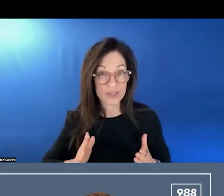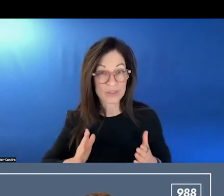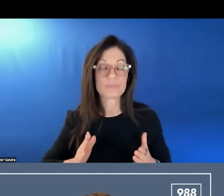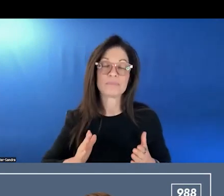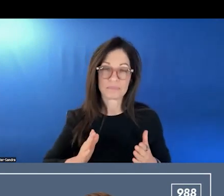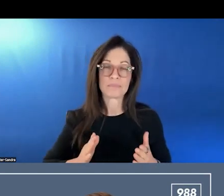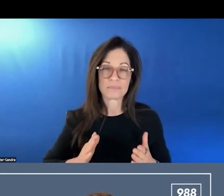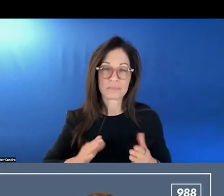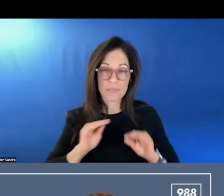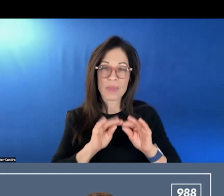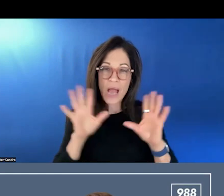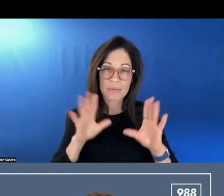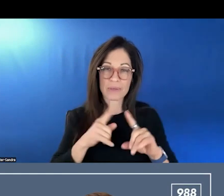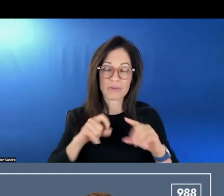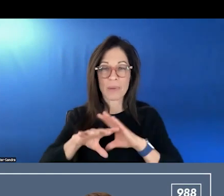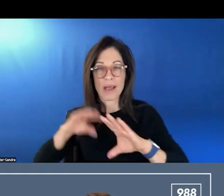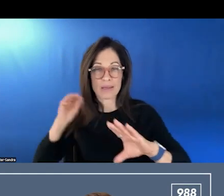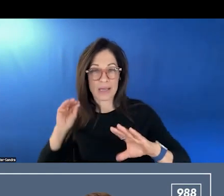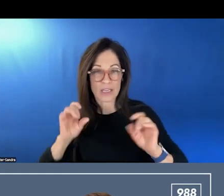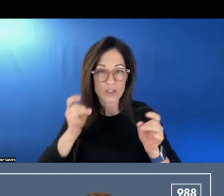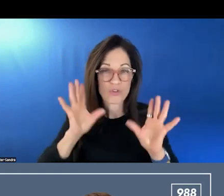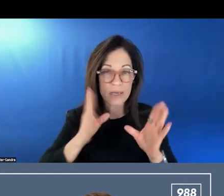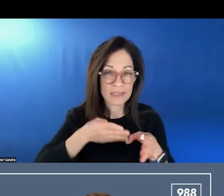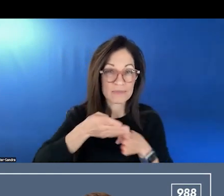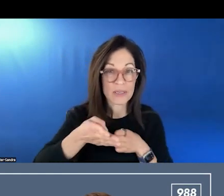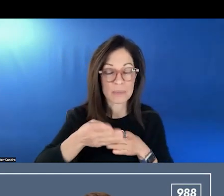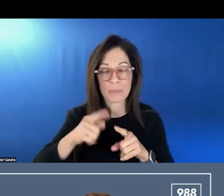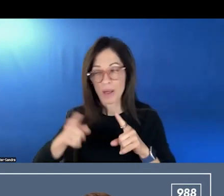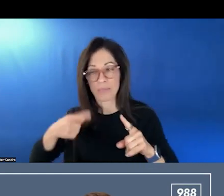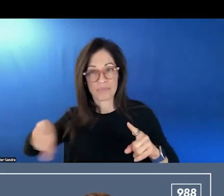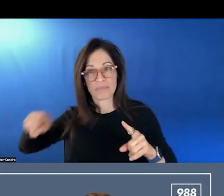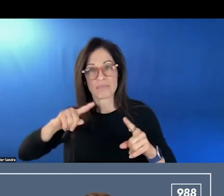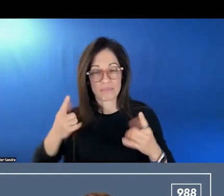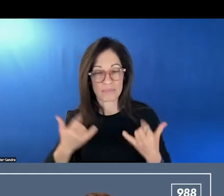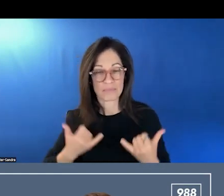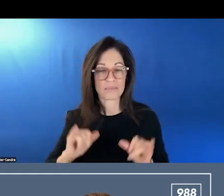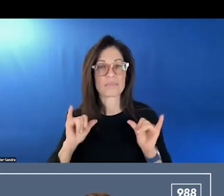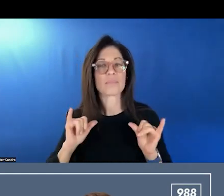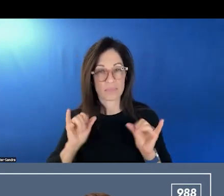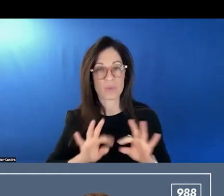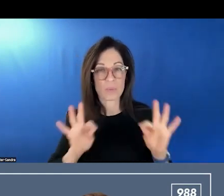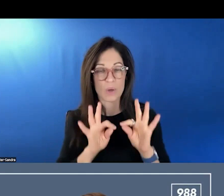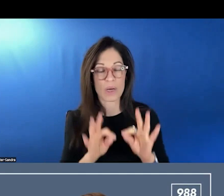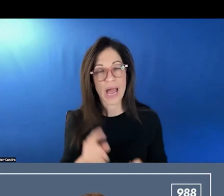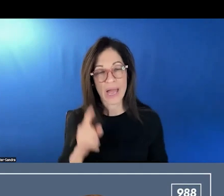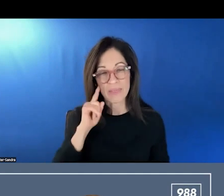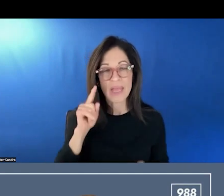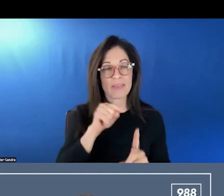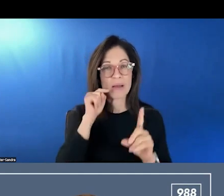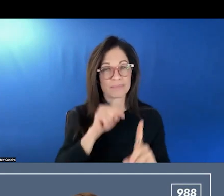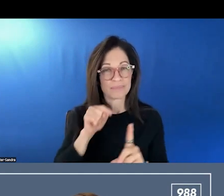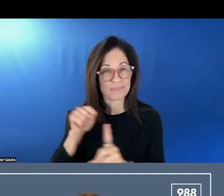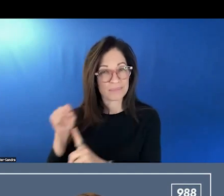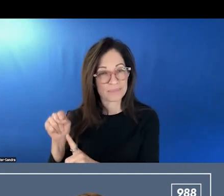obviously from outside of the crisis field, but I think that the kind of underlying biology